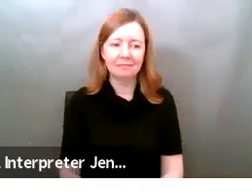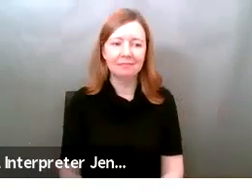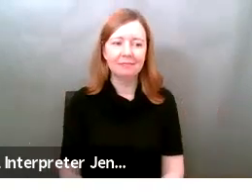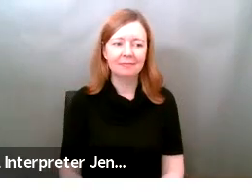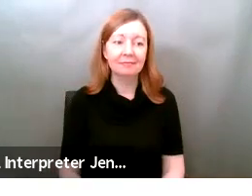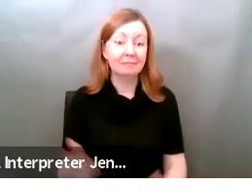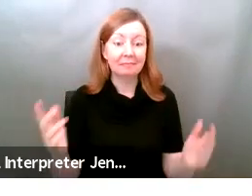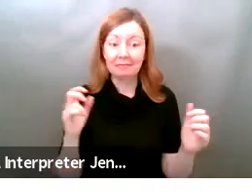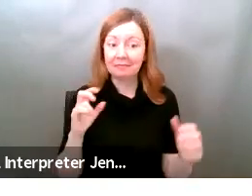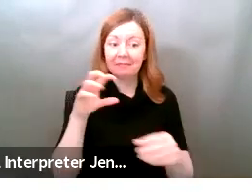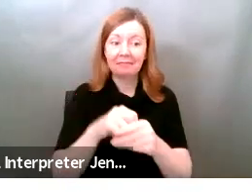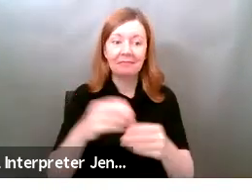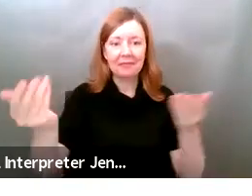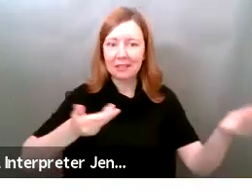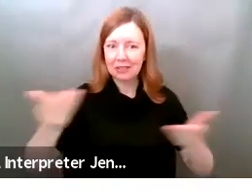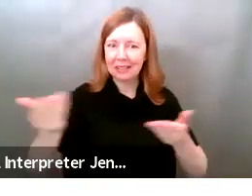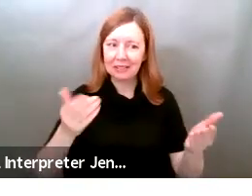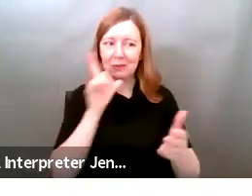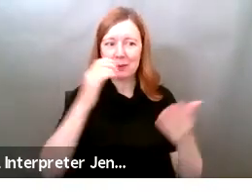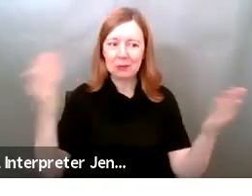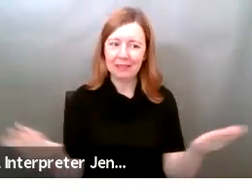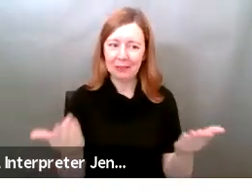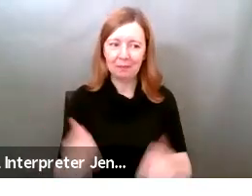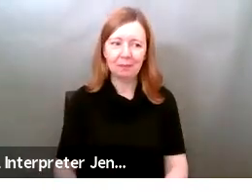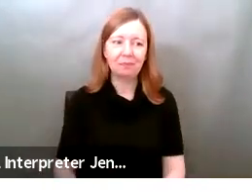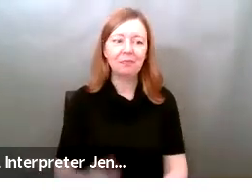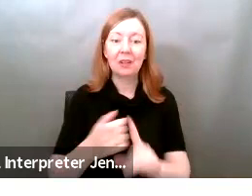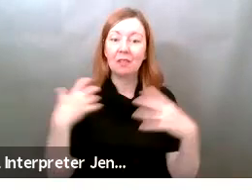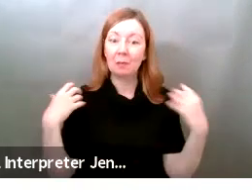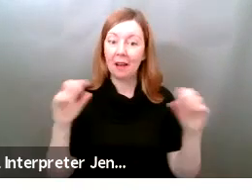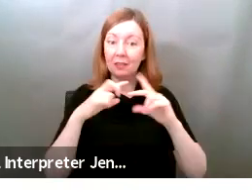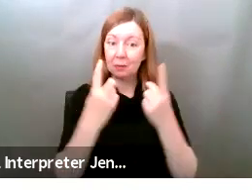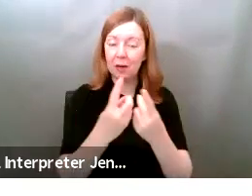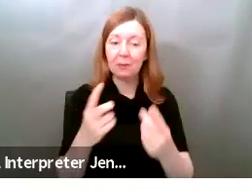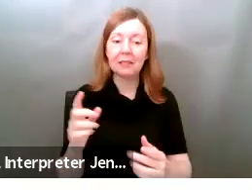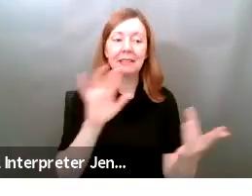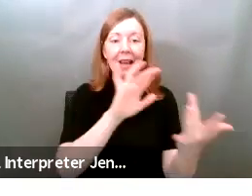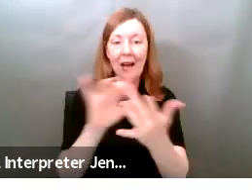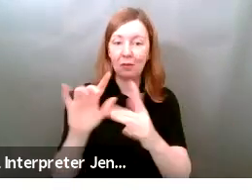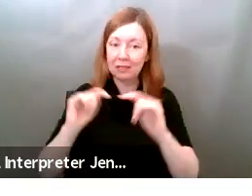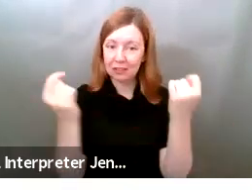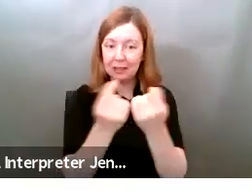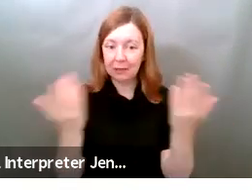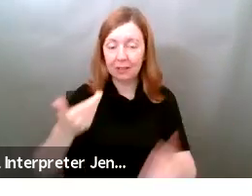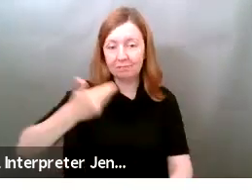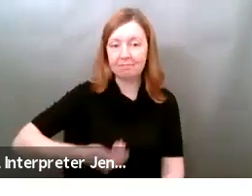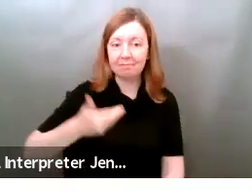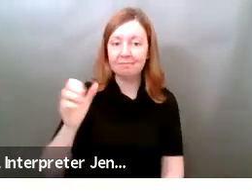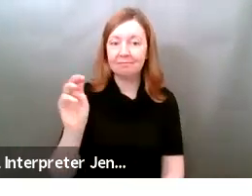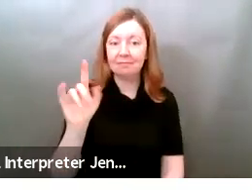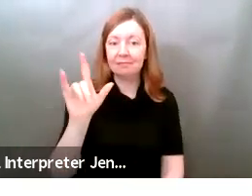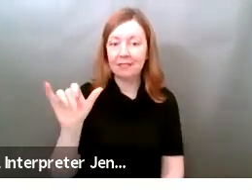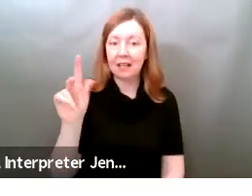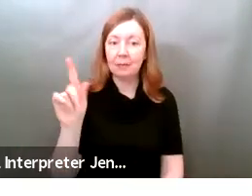So then I'll just jump in with introductions of who's here tonight. From the health department, we have the outreach team here. My name is Emily Klein. I'm